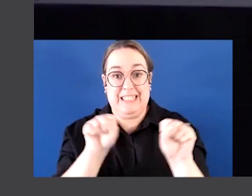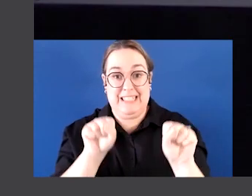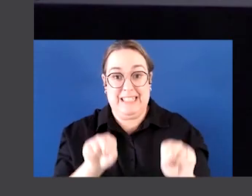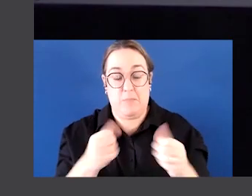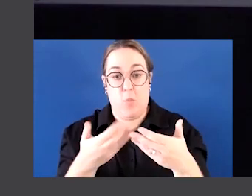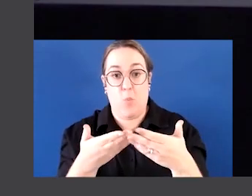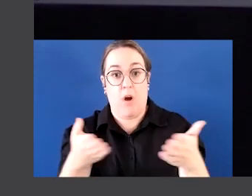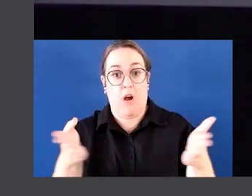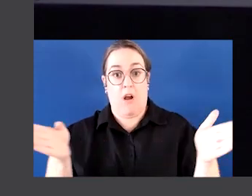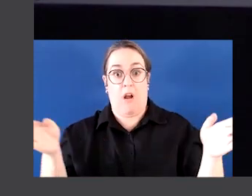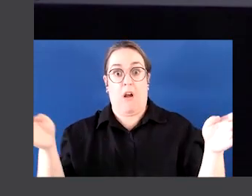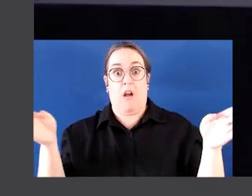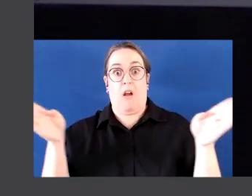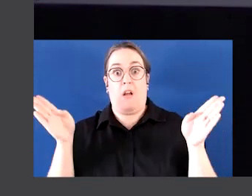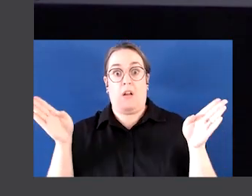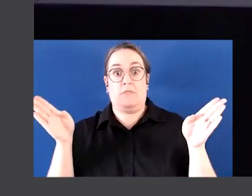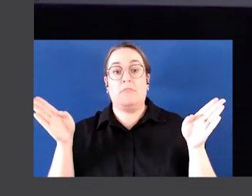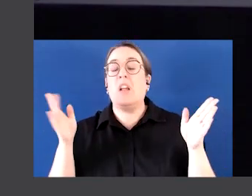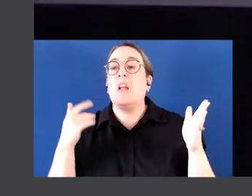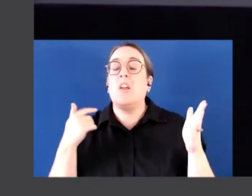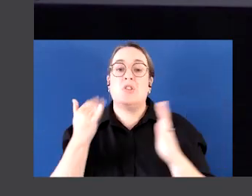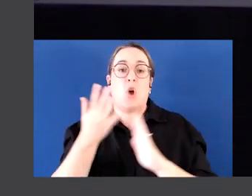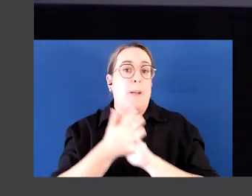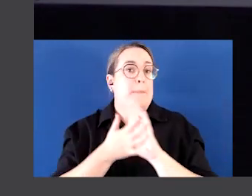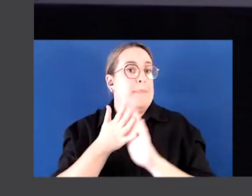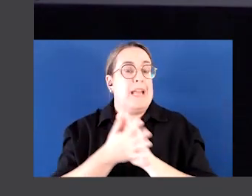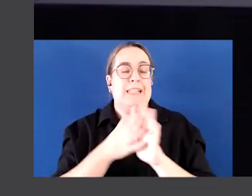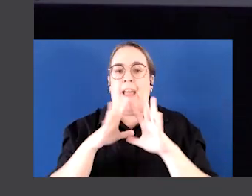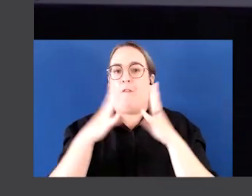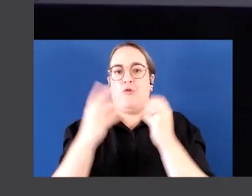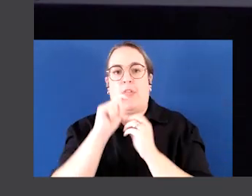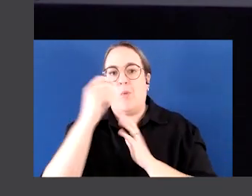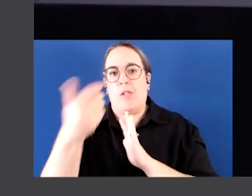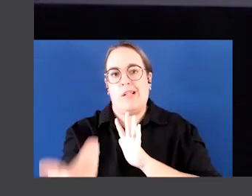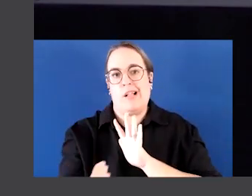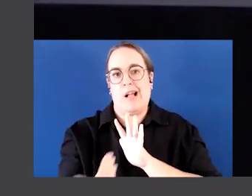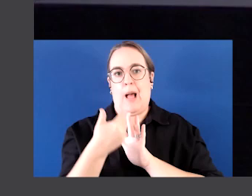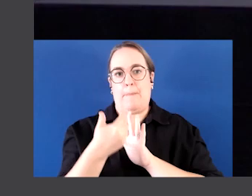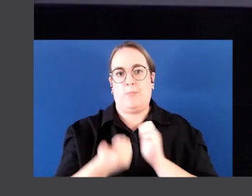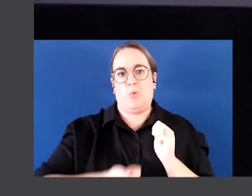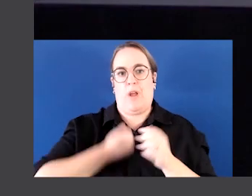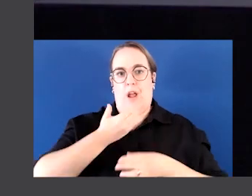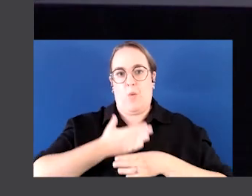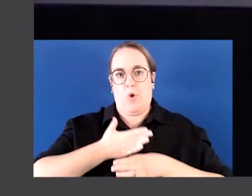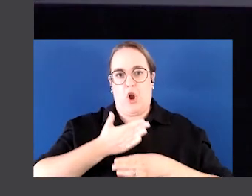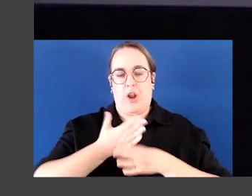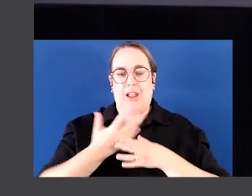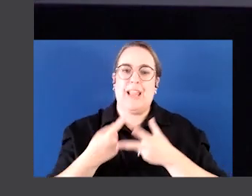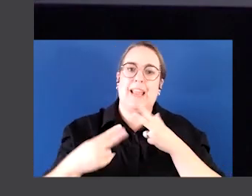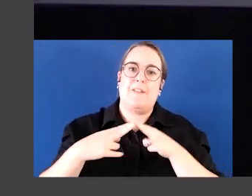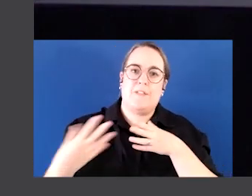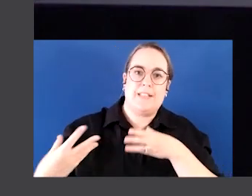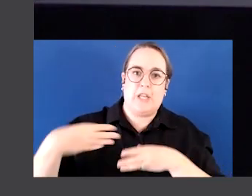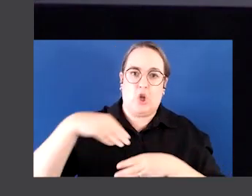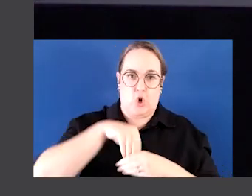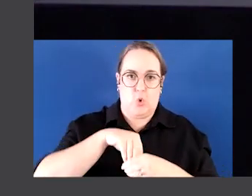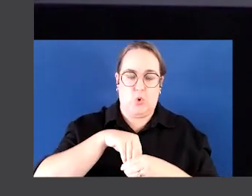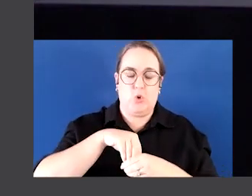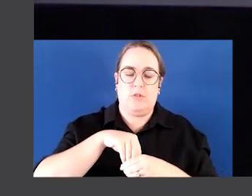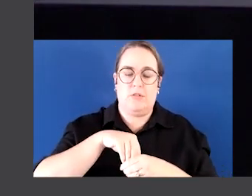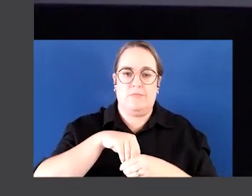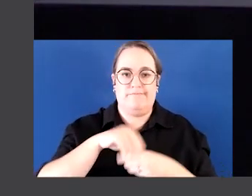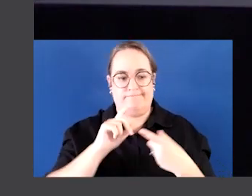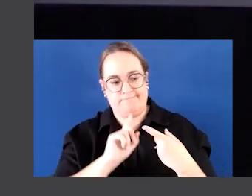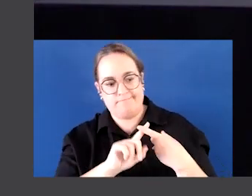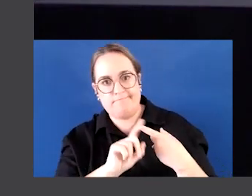is wide, so there is no wrong door. Everything does come to us if it's pertinent to our scope of serious